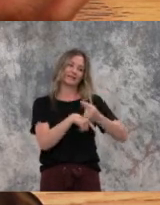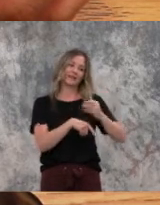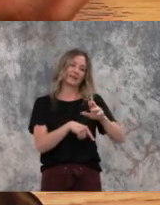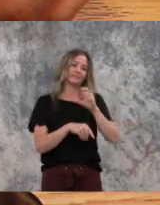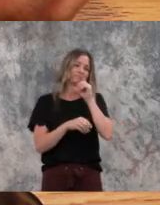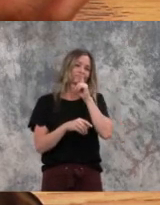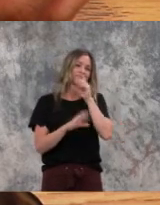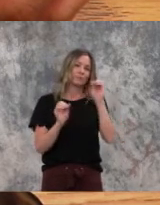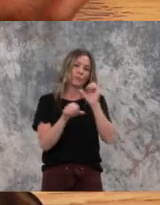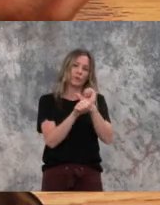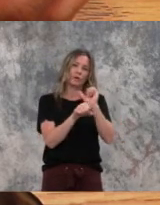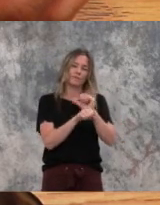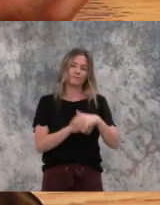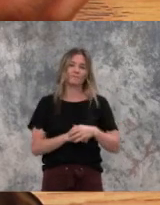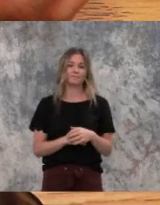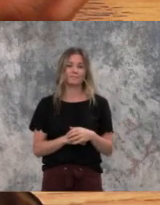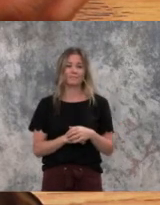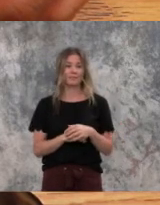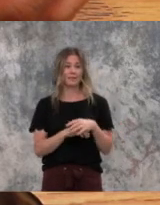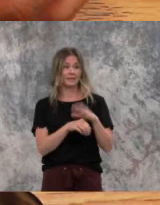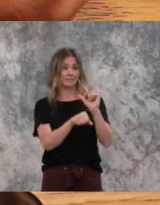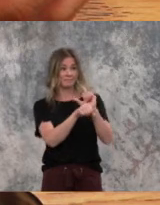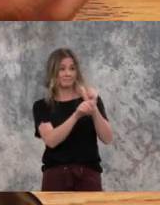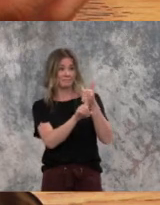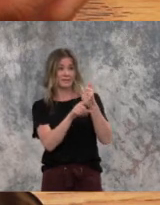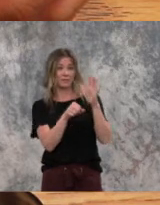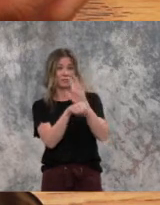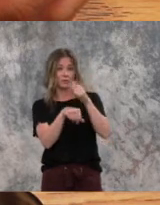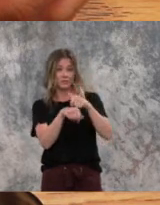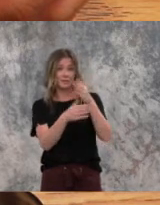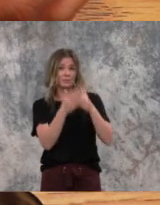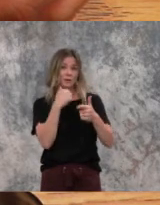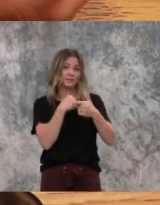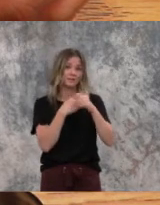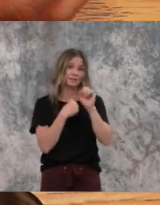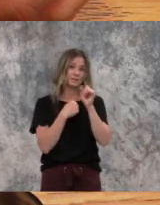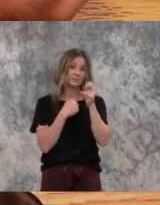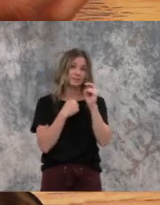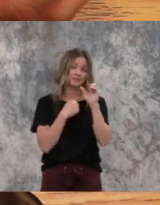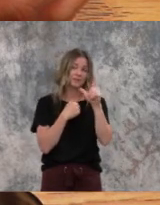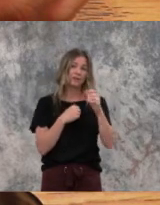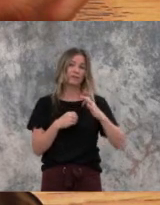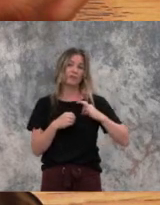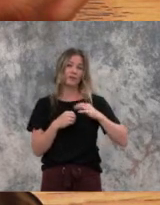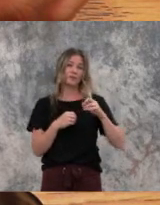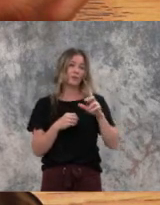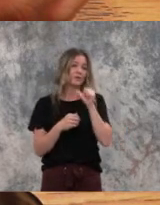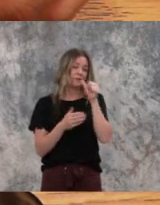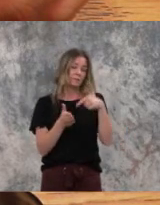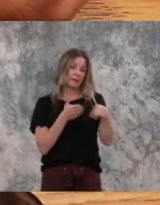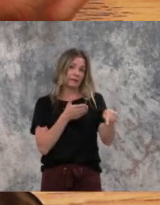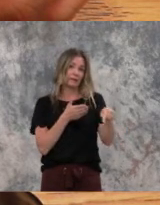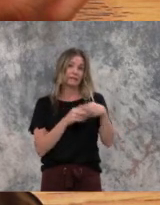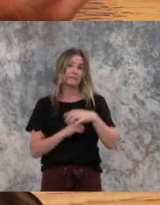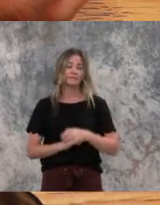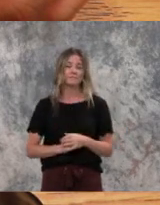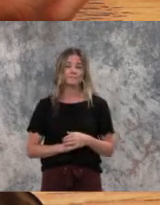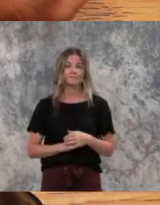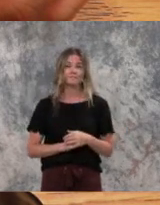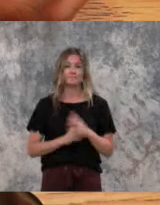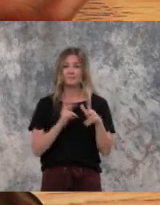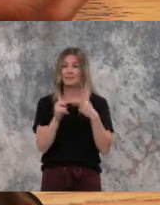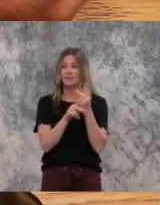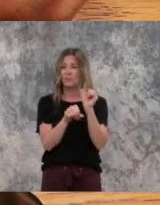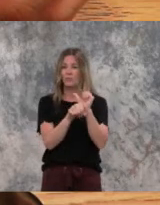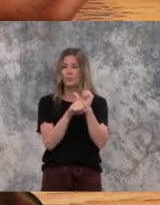not. Whether the employment was full-time, part-time, seasonal, volunteer, or unpaid. What the type